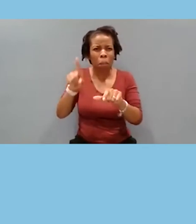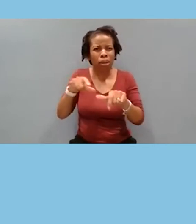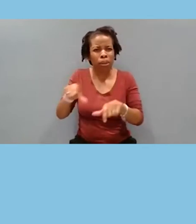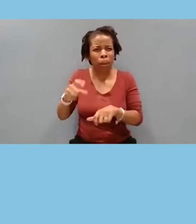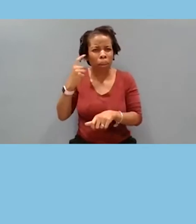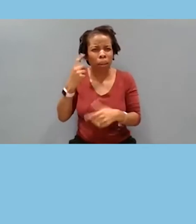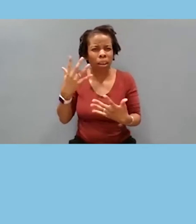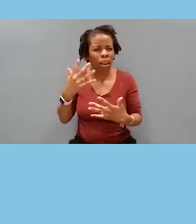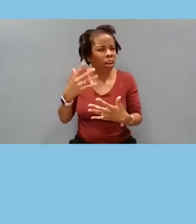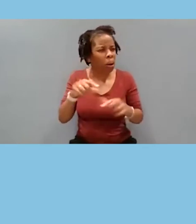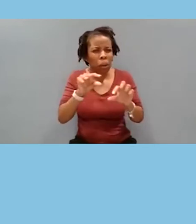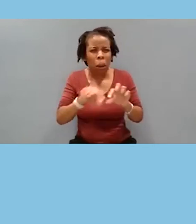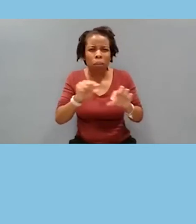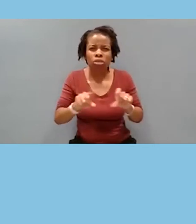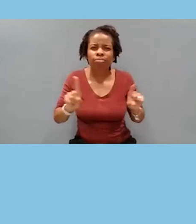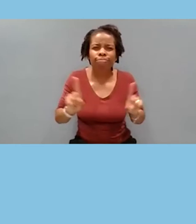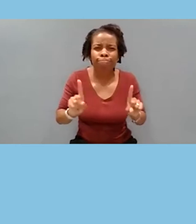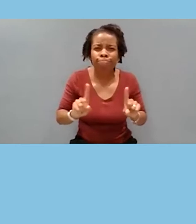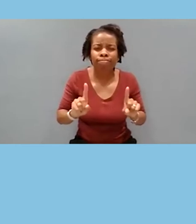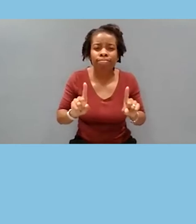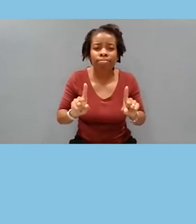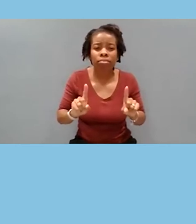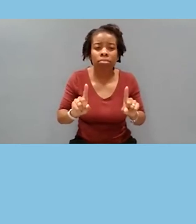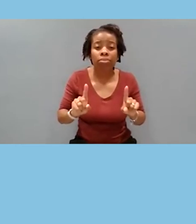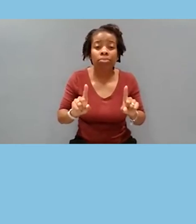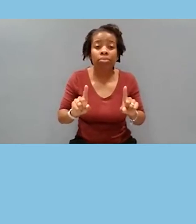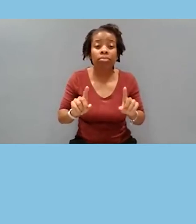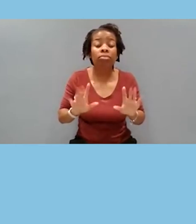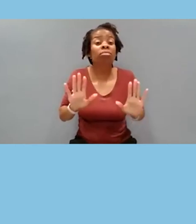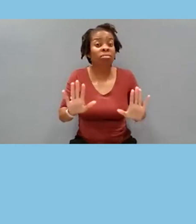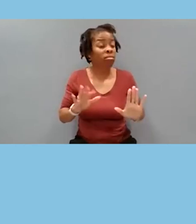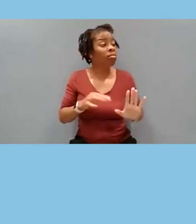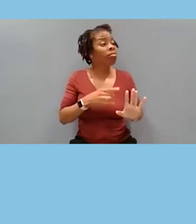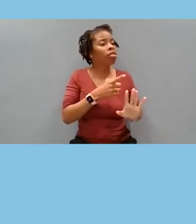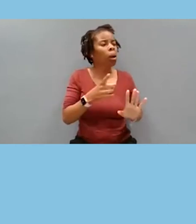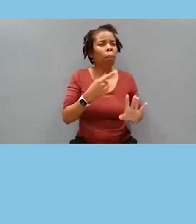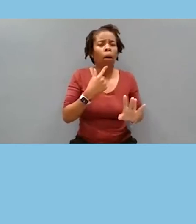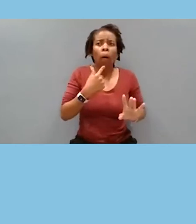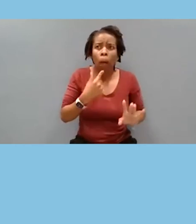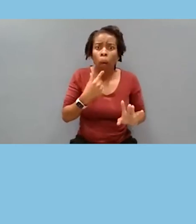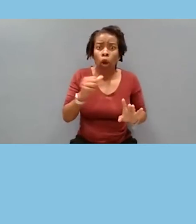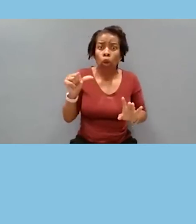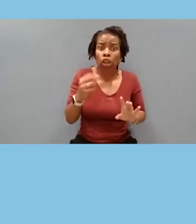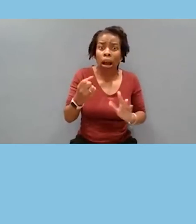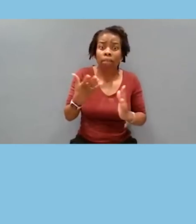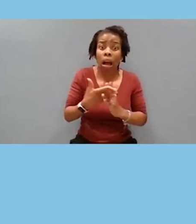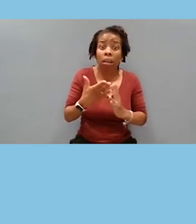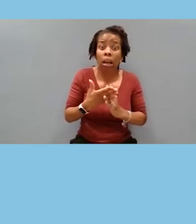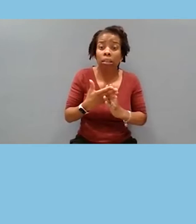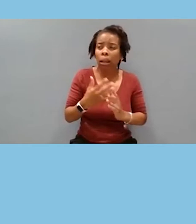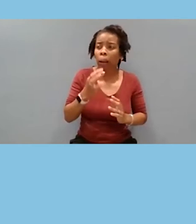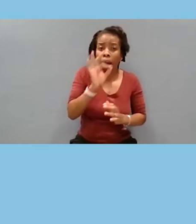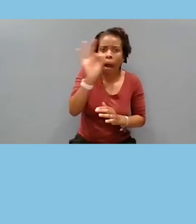caption? The routines of access, even the mere question of access, seems to fall away quickly, easily.